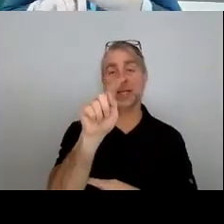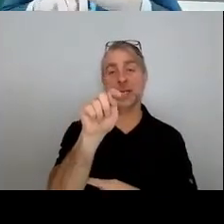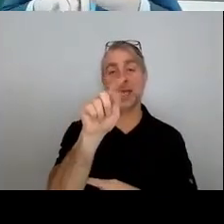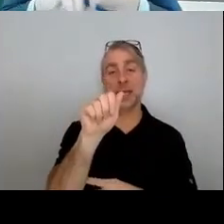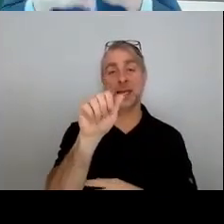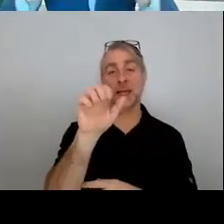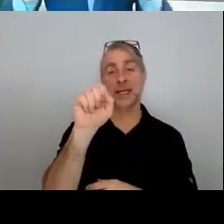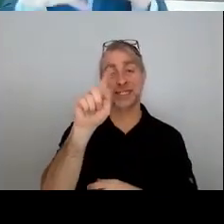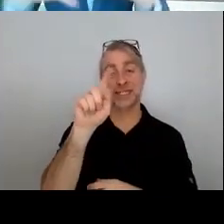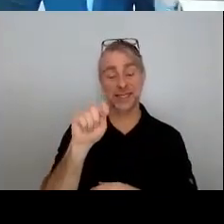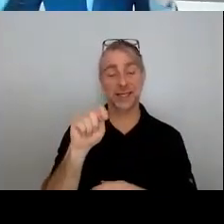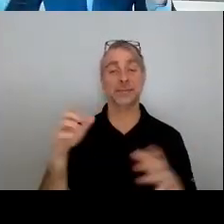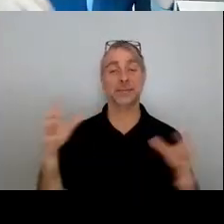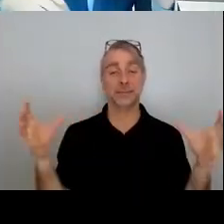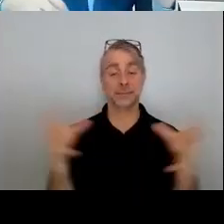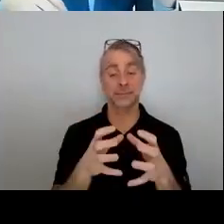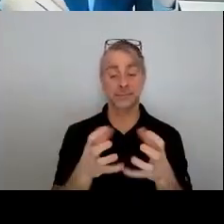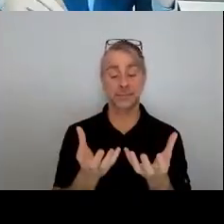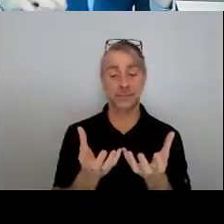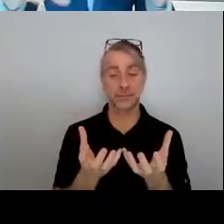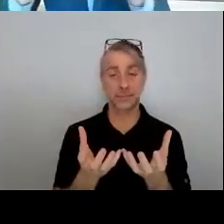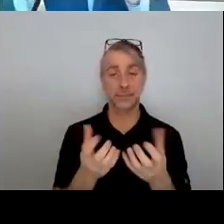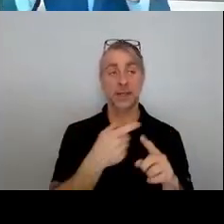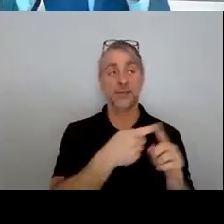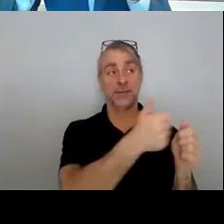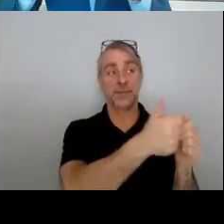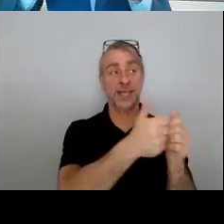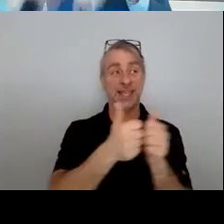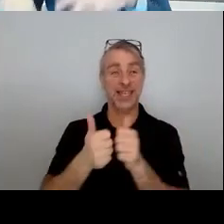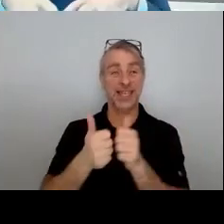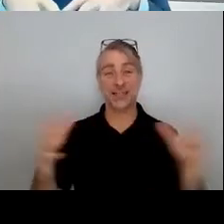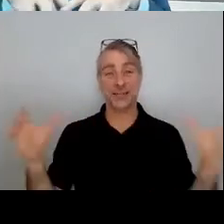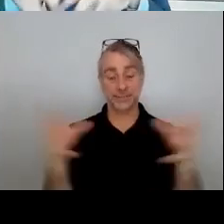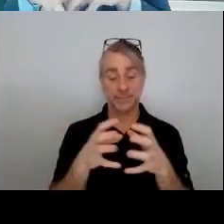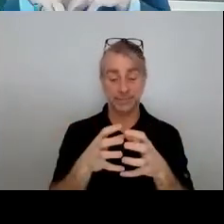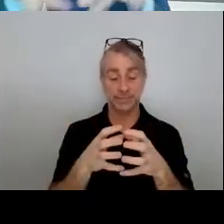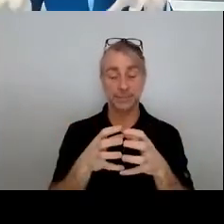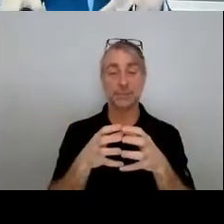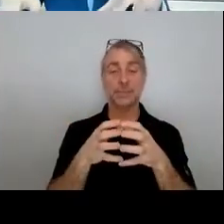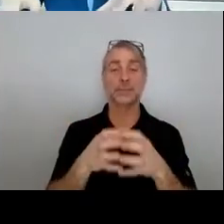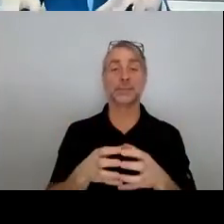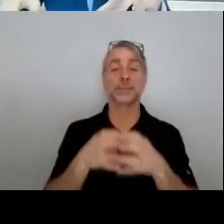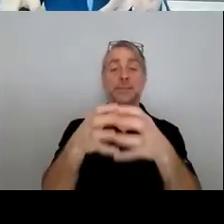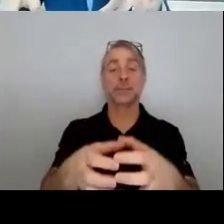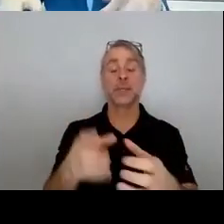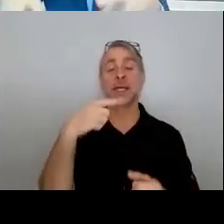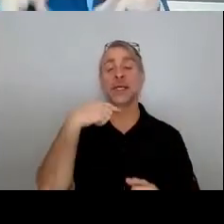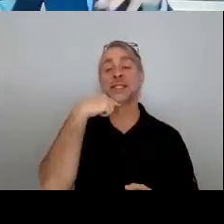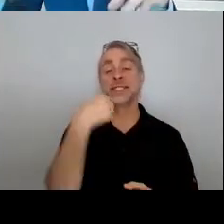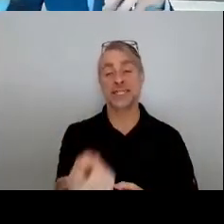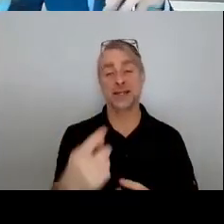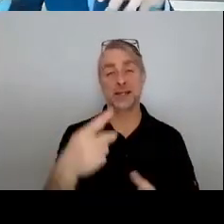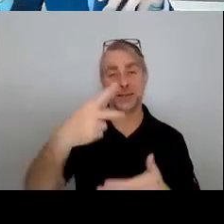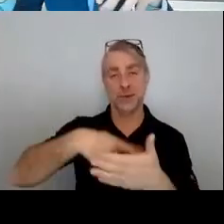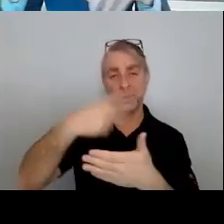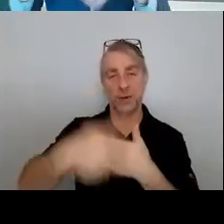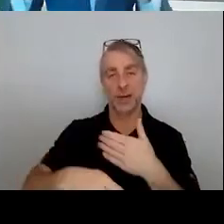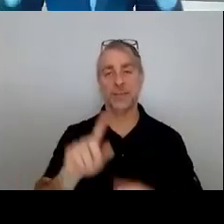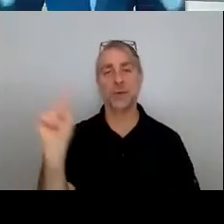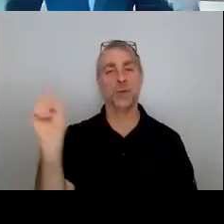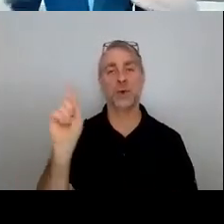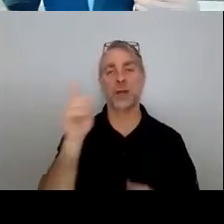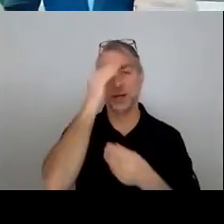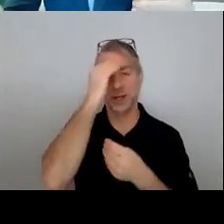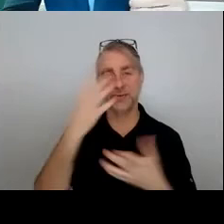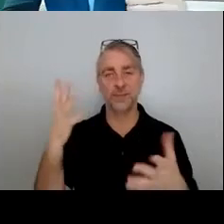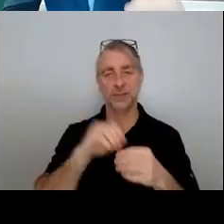sample sizes, once you have that for every single study, you tell the programs where that information is located in your data set,